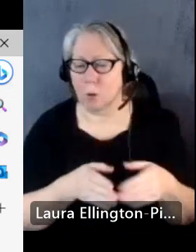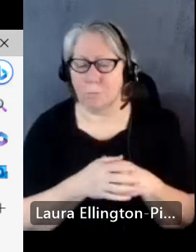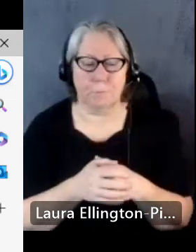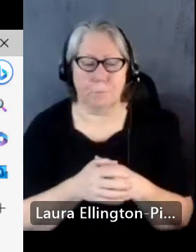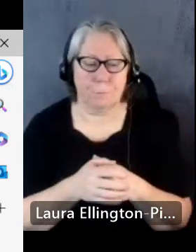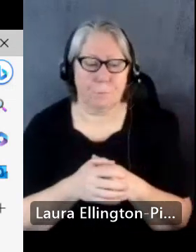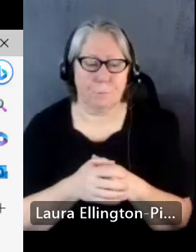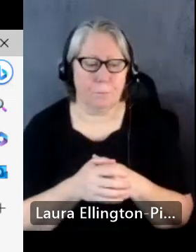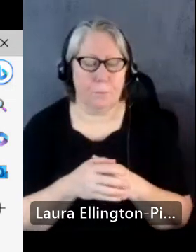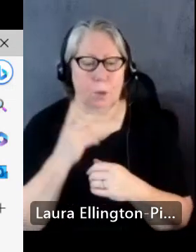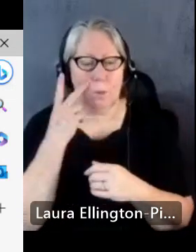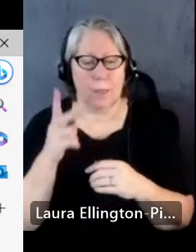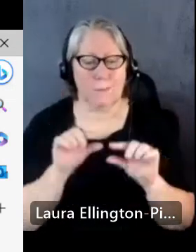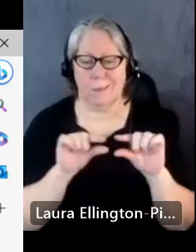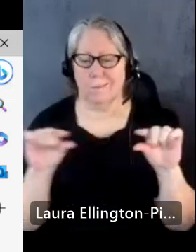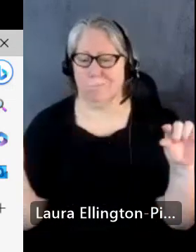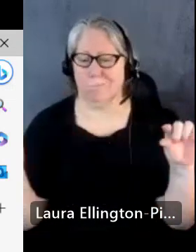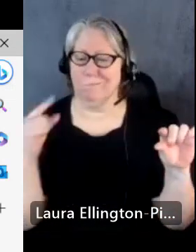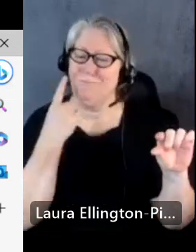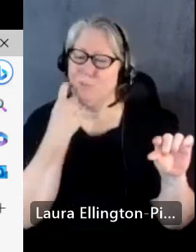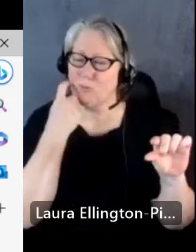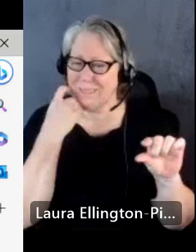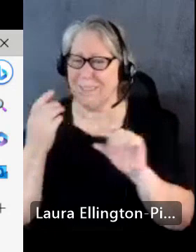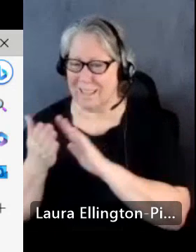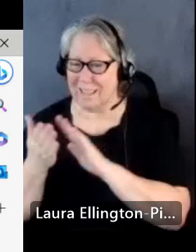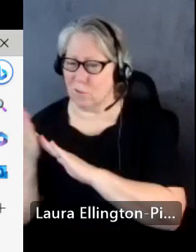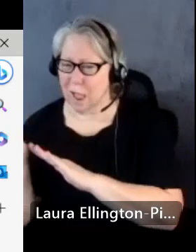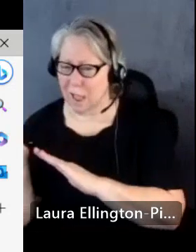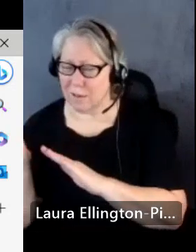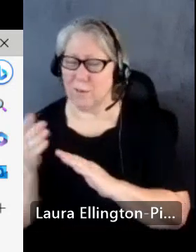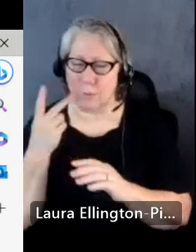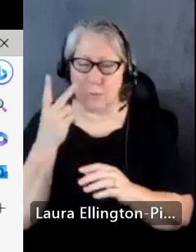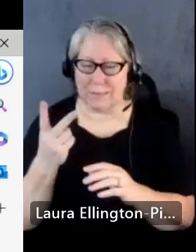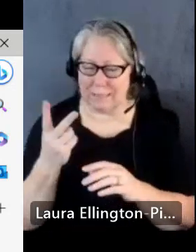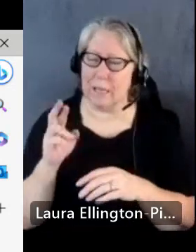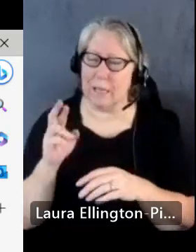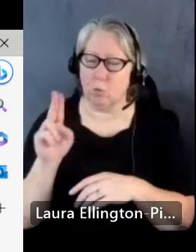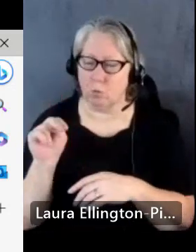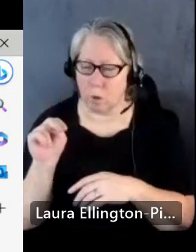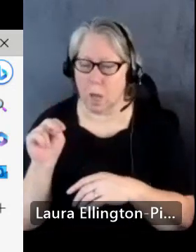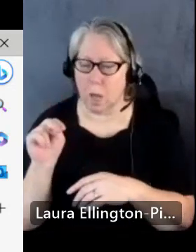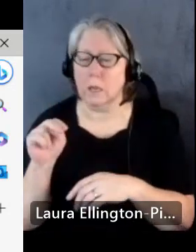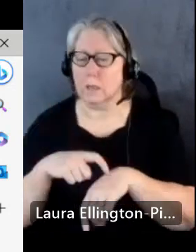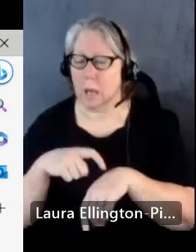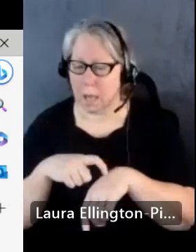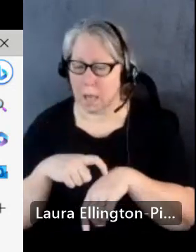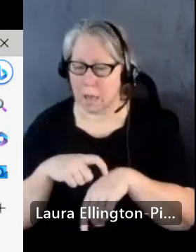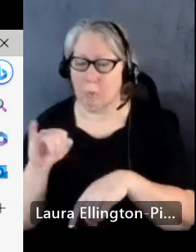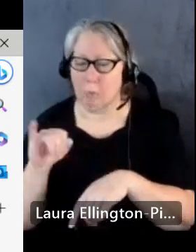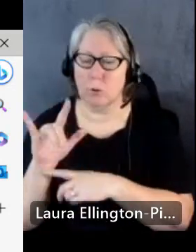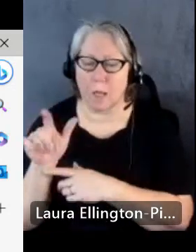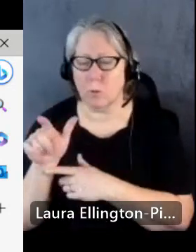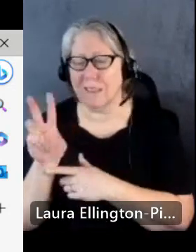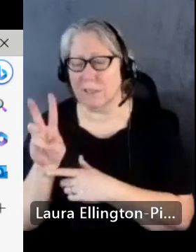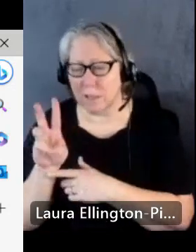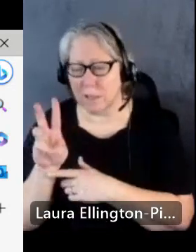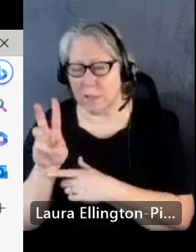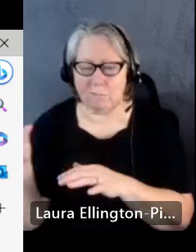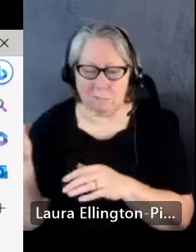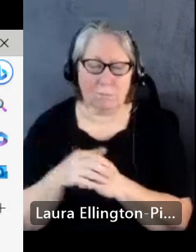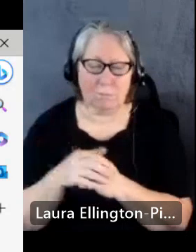So you can see here's what I just ran. So you see the run date time, July 26th, blah, blah, blah. But see the